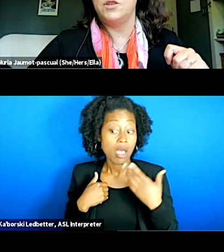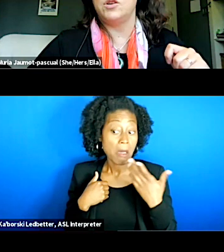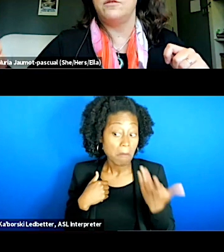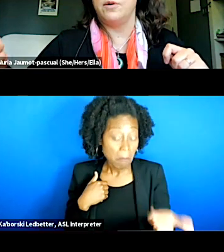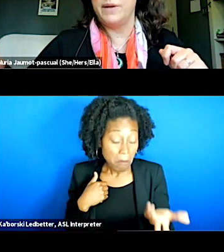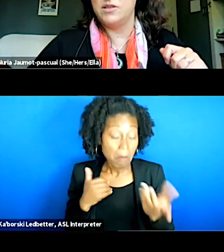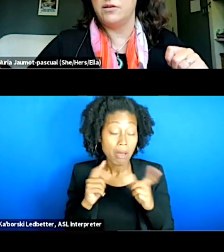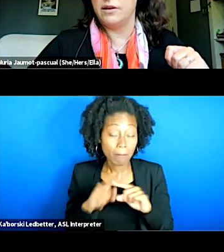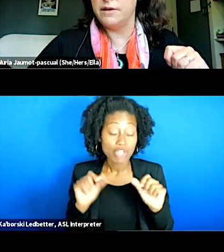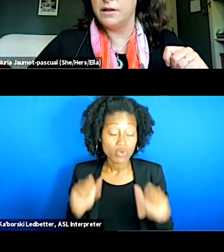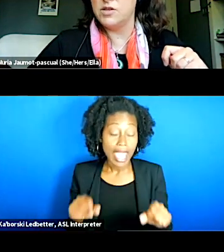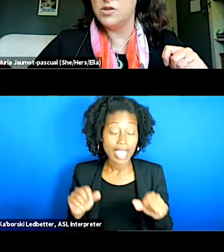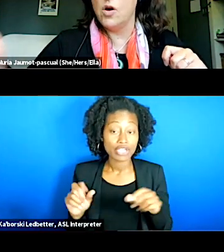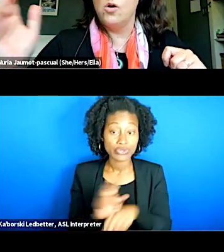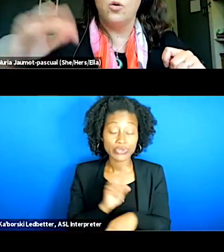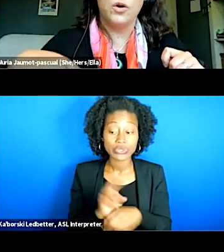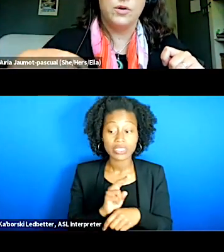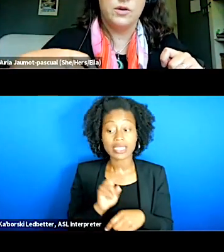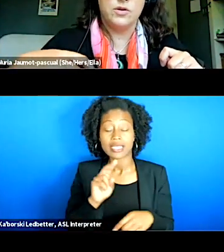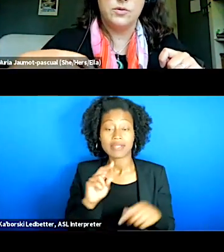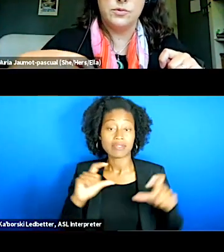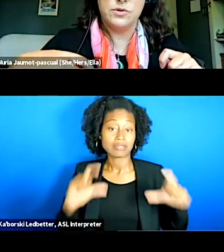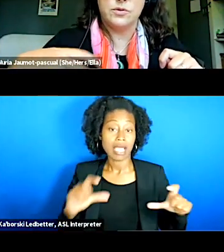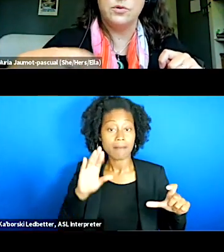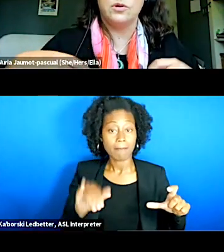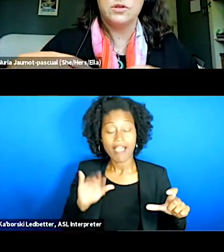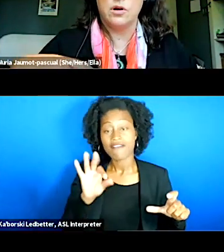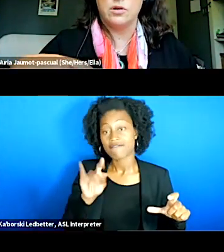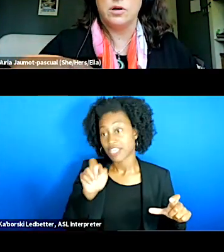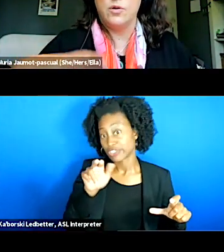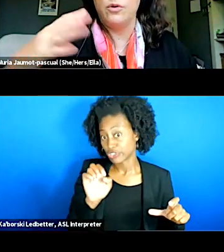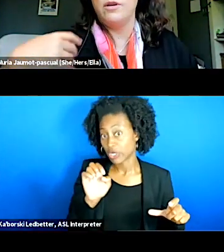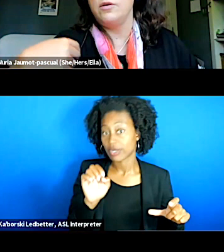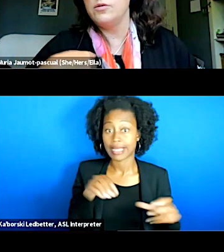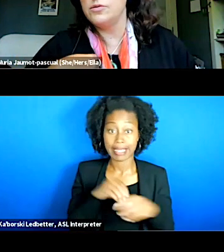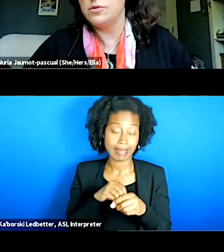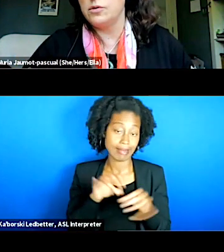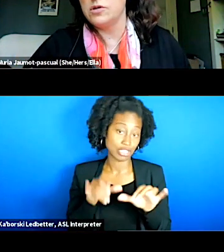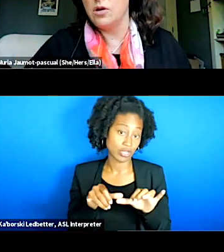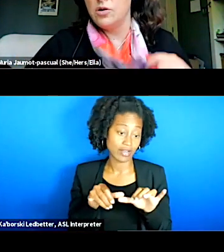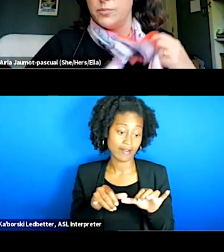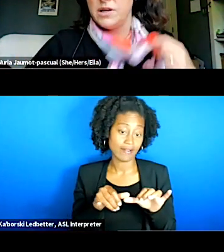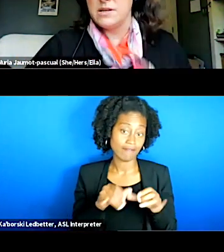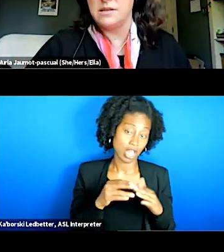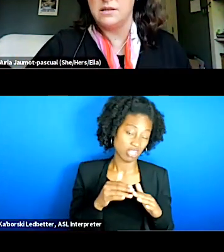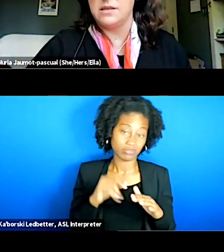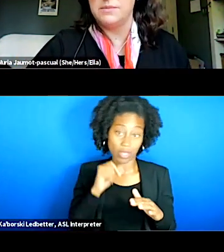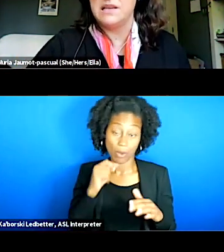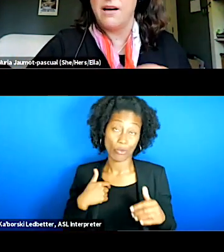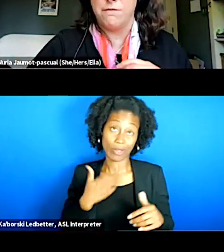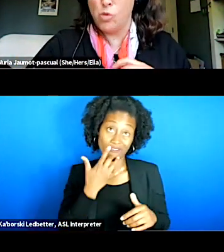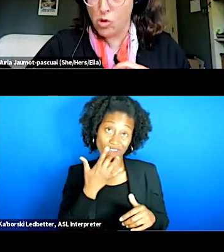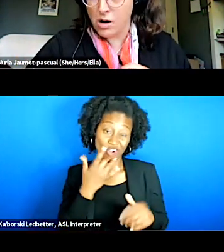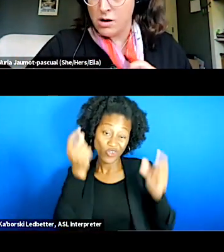by feature from Engineering Village, or you can use Google Scholar. We use Google Scholar because it seems